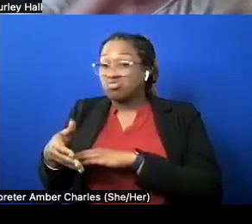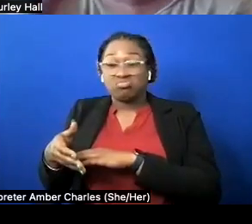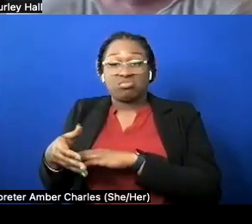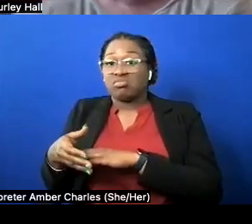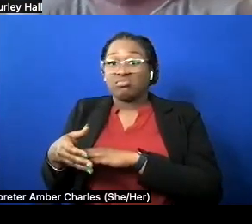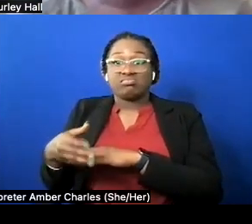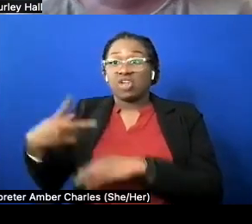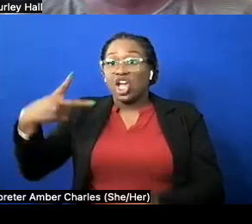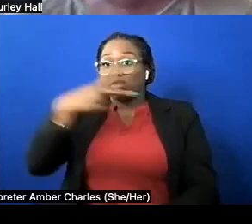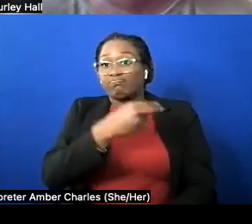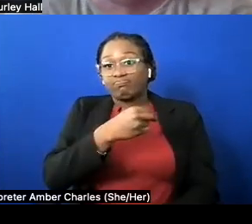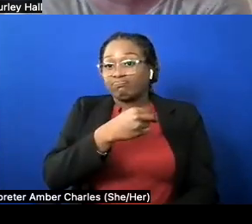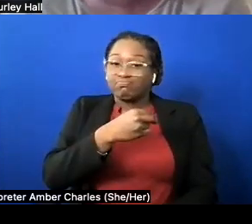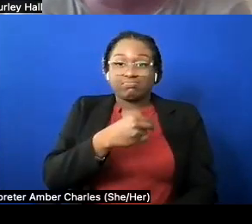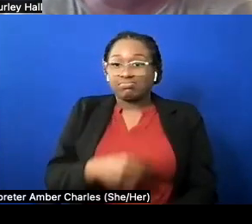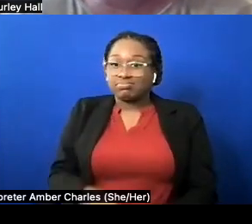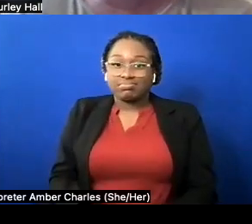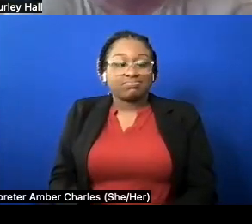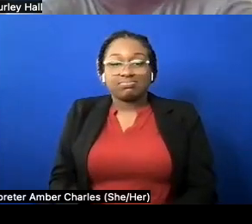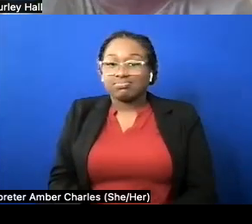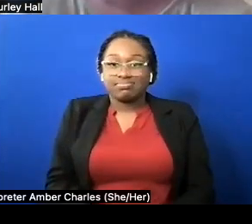be, right? We're